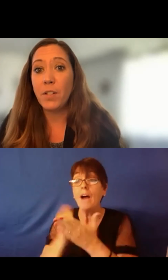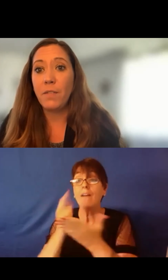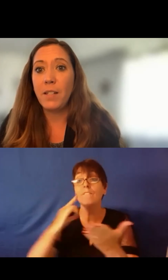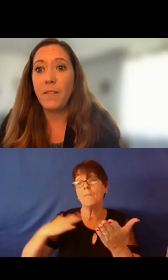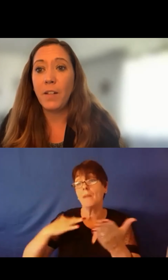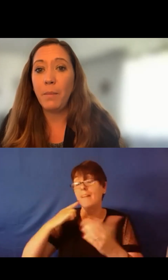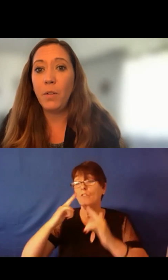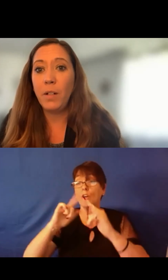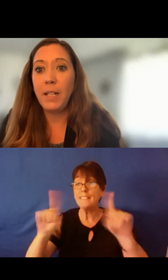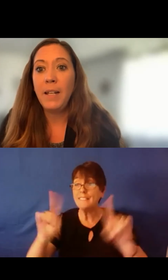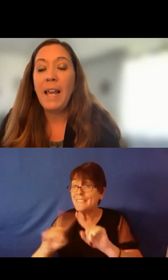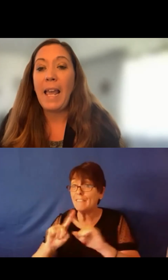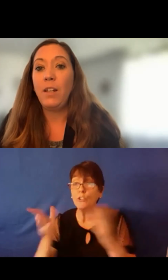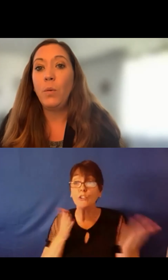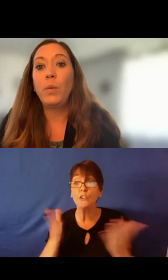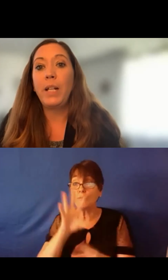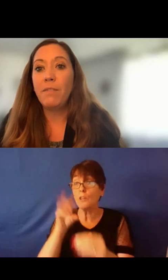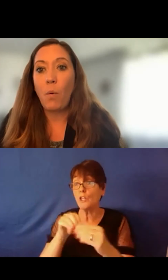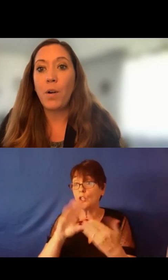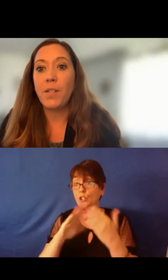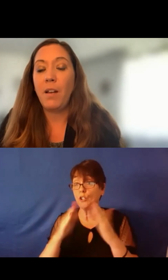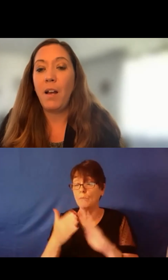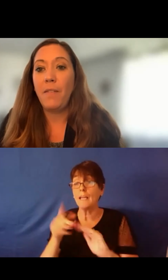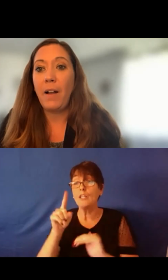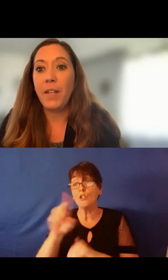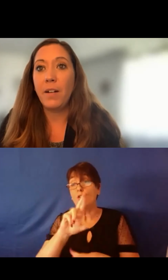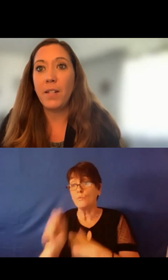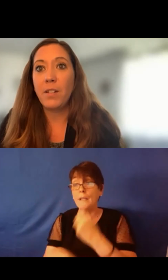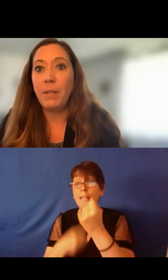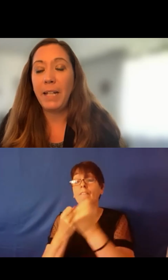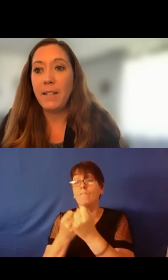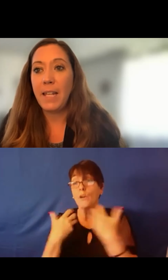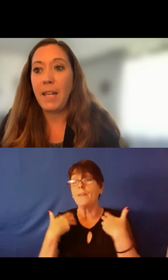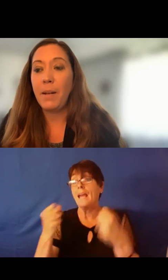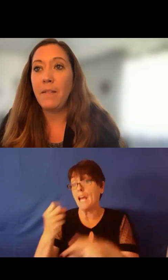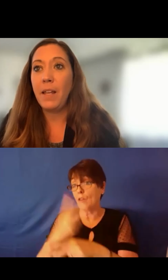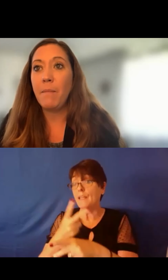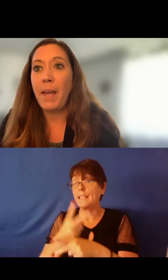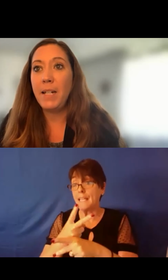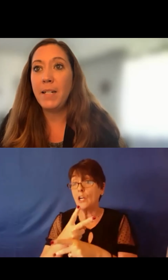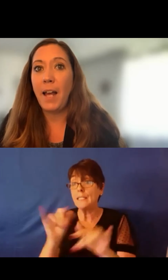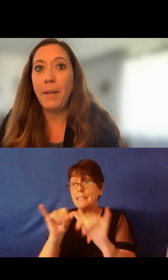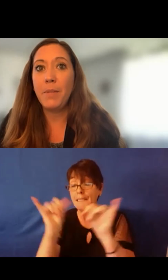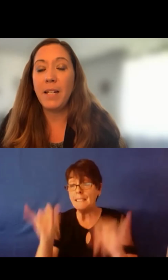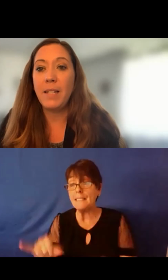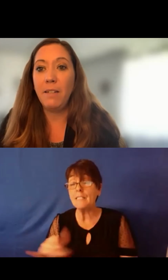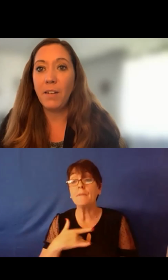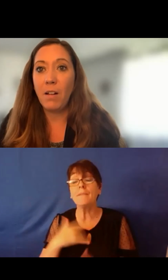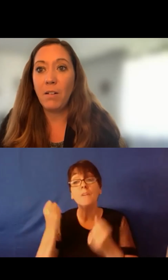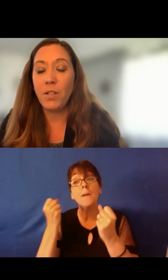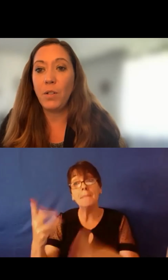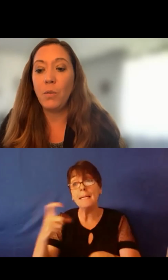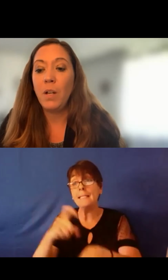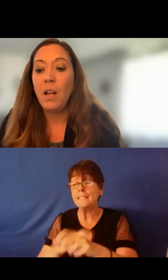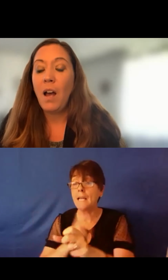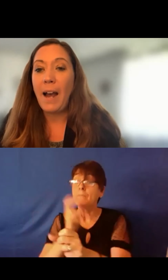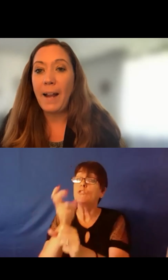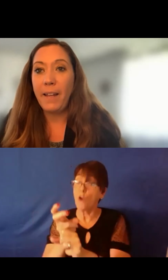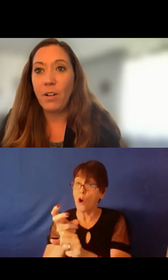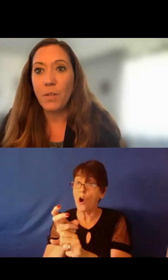variety of services in the community, and you reinforce the healthcare system landscape. And I think many times it's difficult